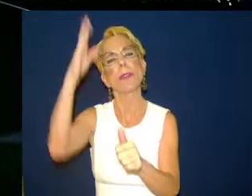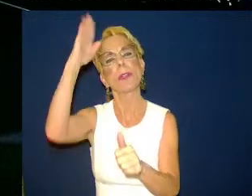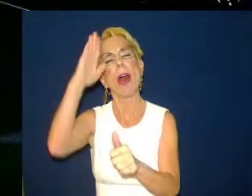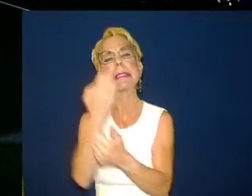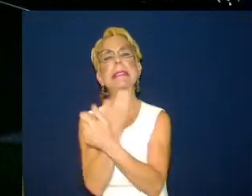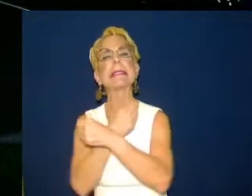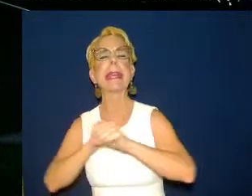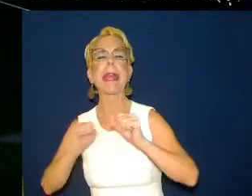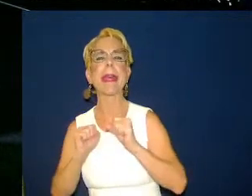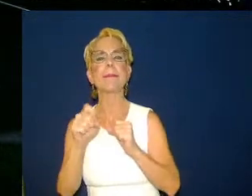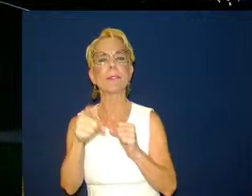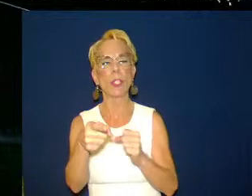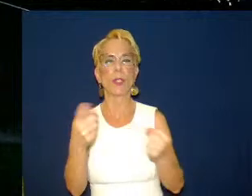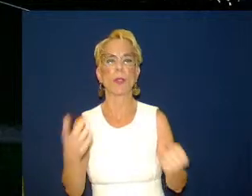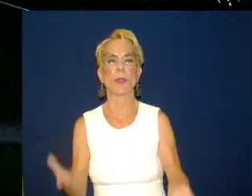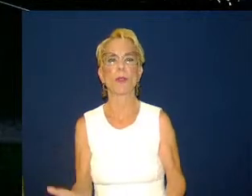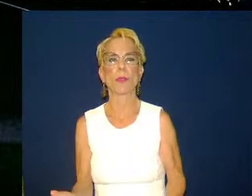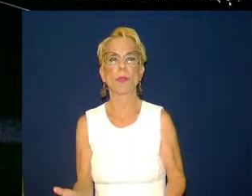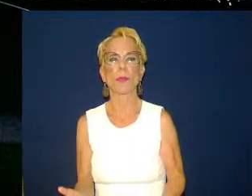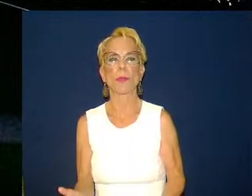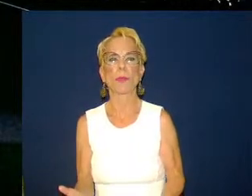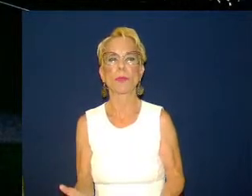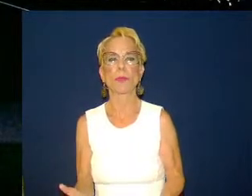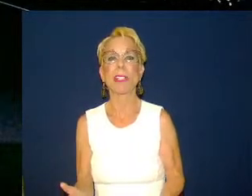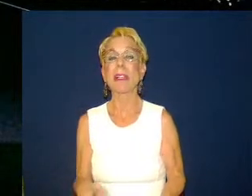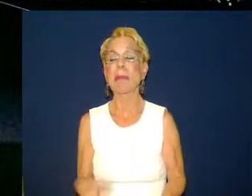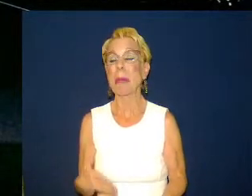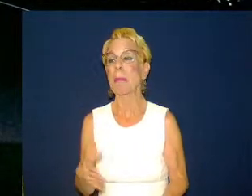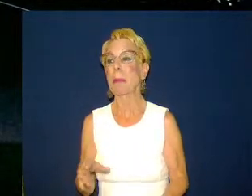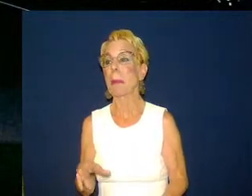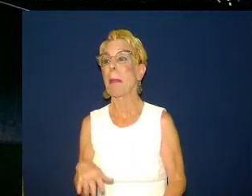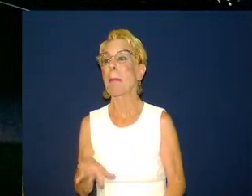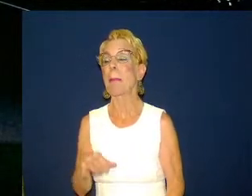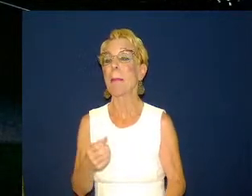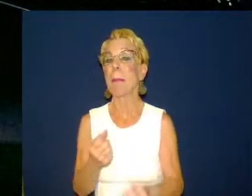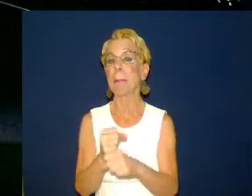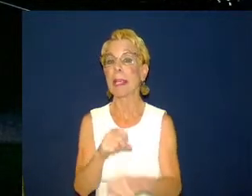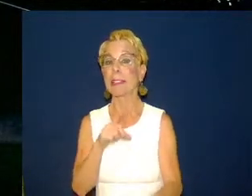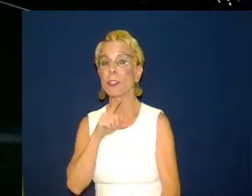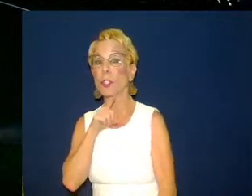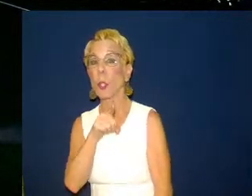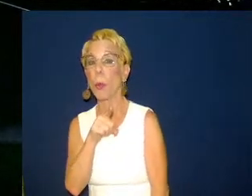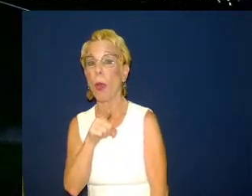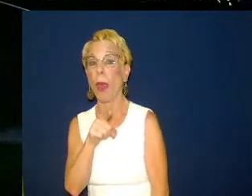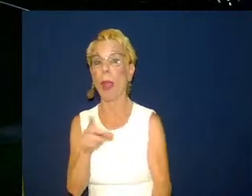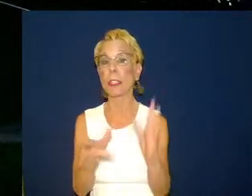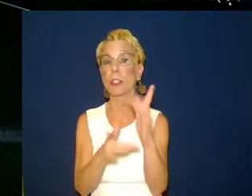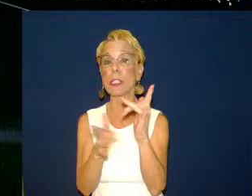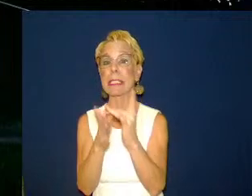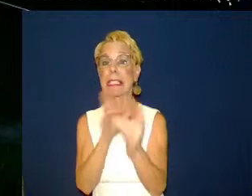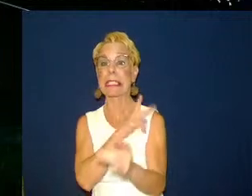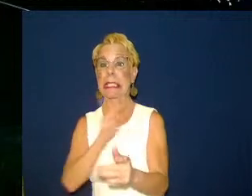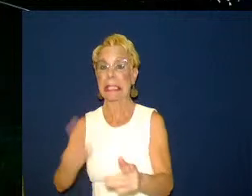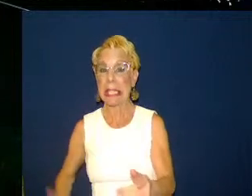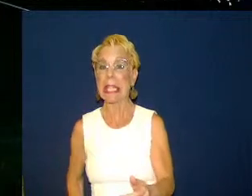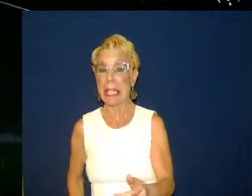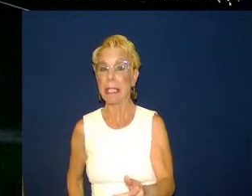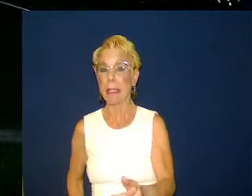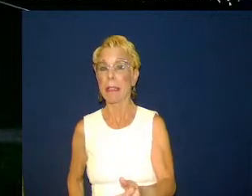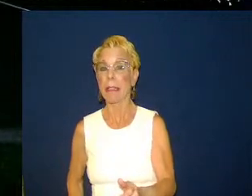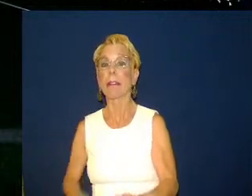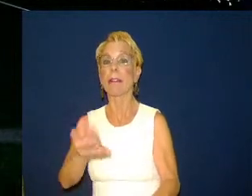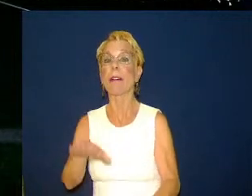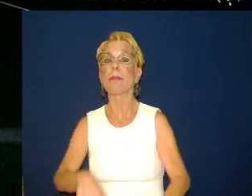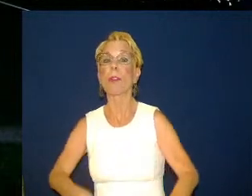that He stays as the King of your life. And then the last thing I want to share is this. Is they also took advantage of every